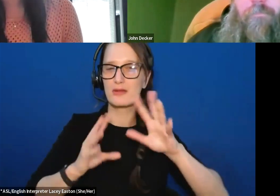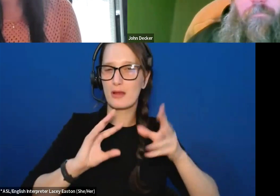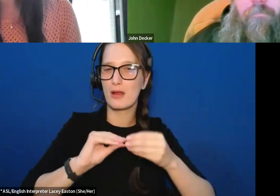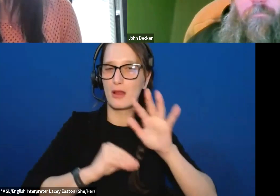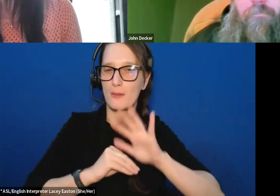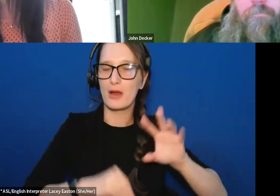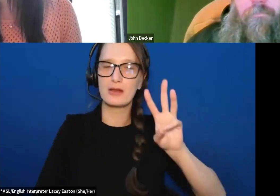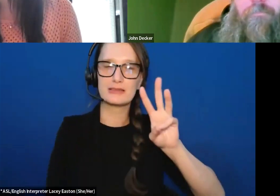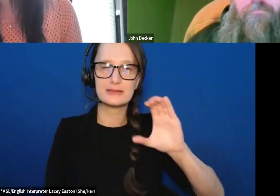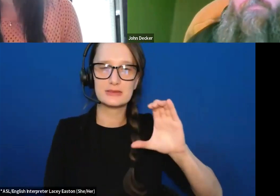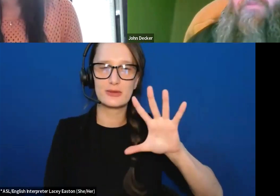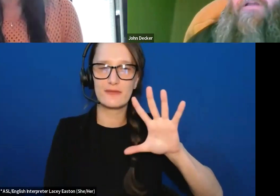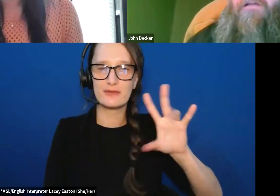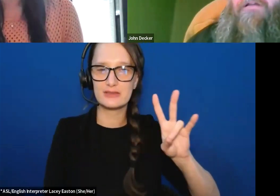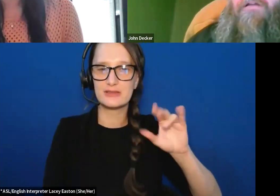$657,000.